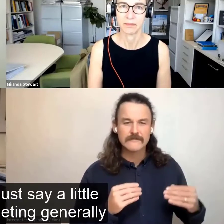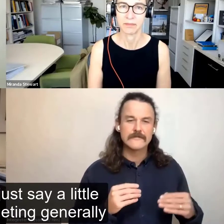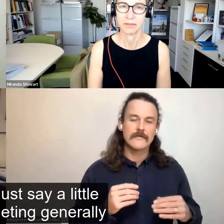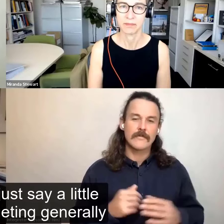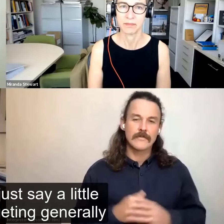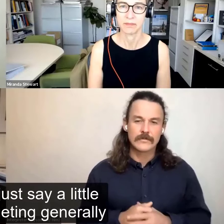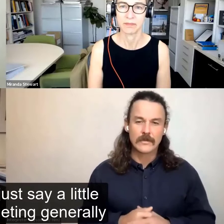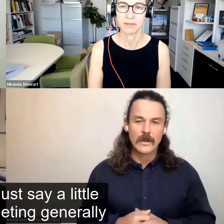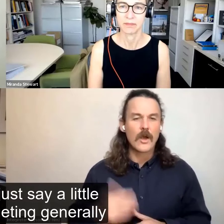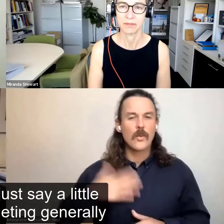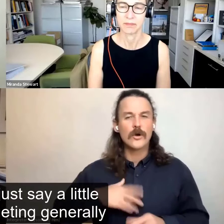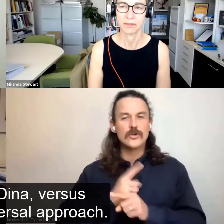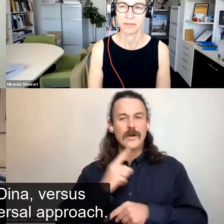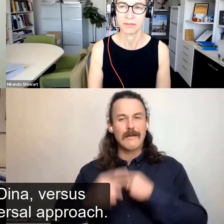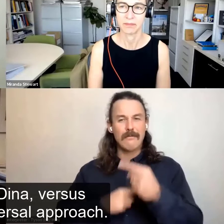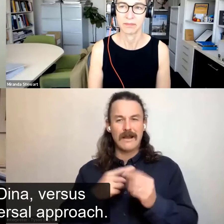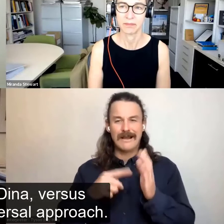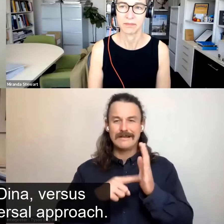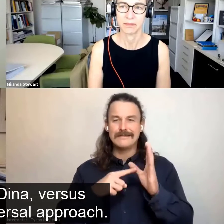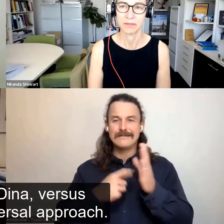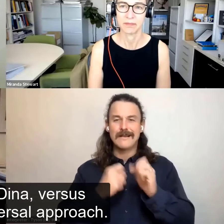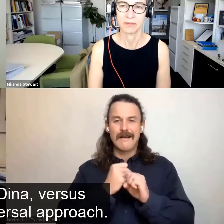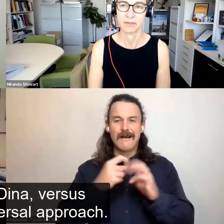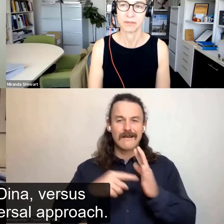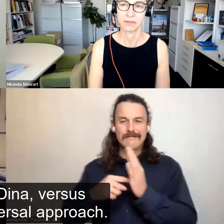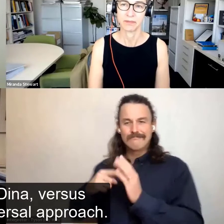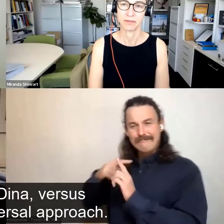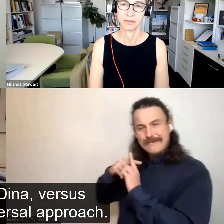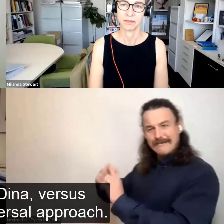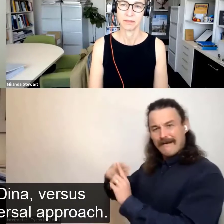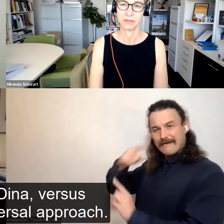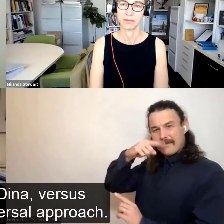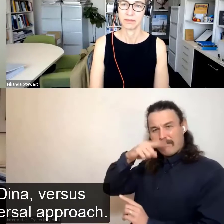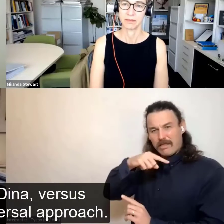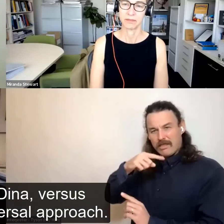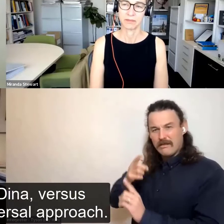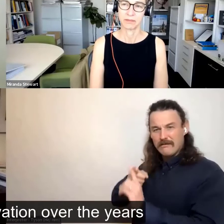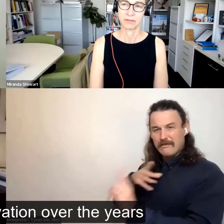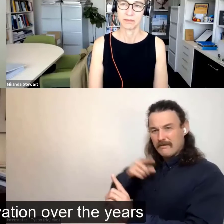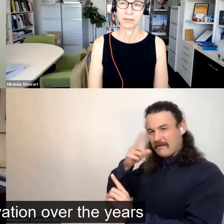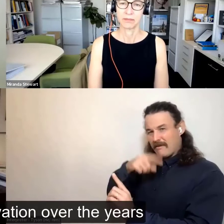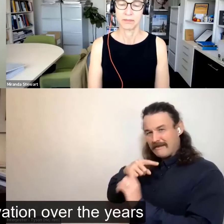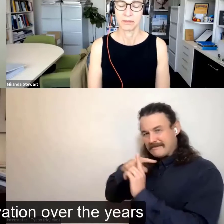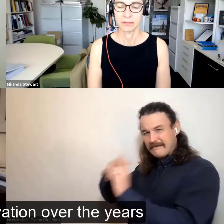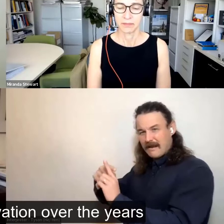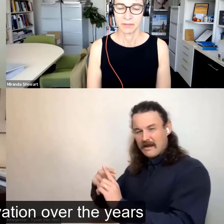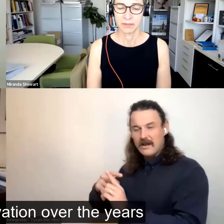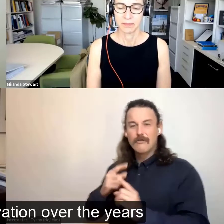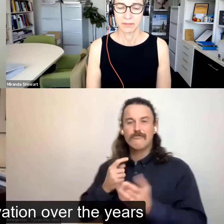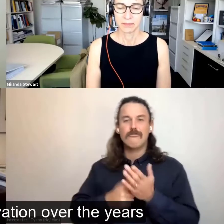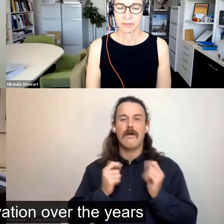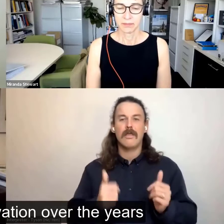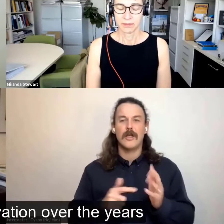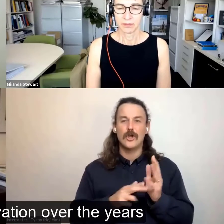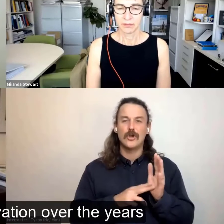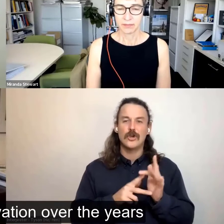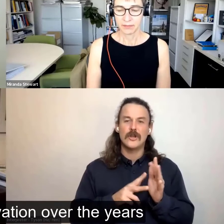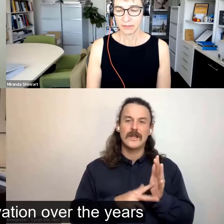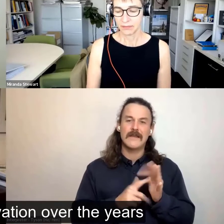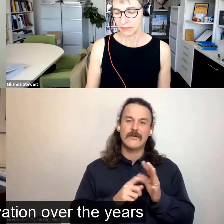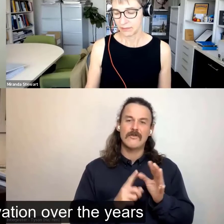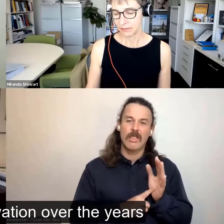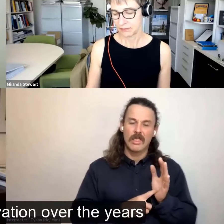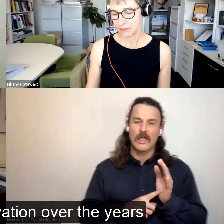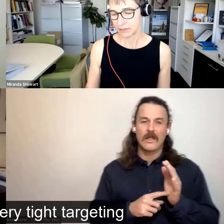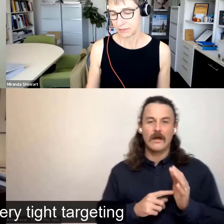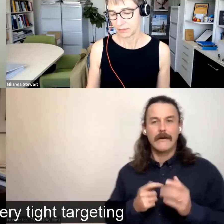about targeting generally, if I could, Dina, versus sort of a universal approach. I mean, my